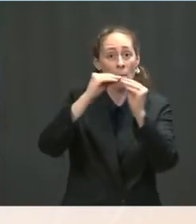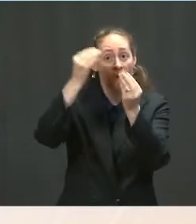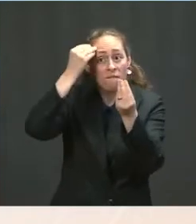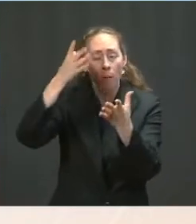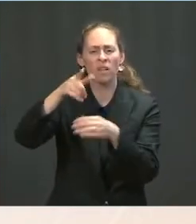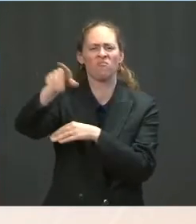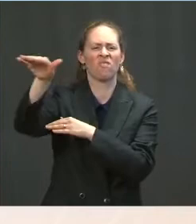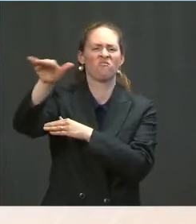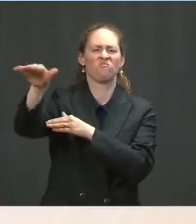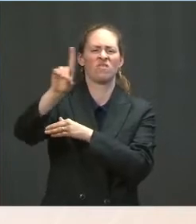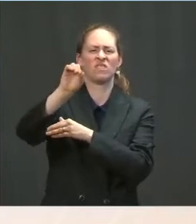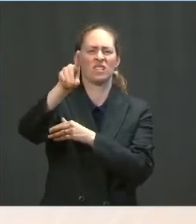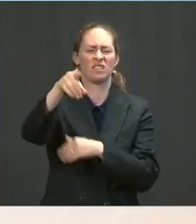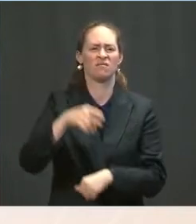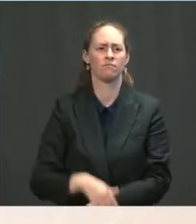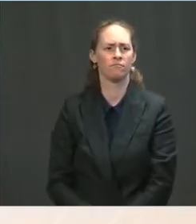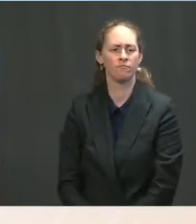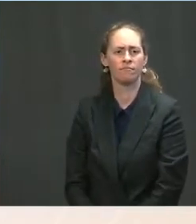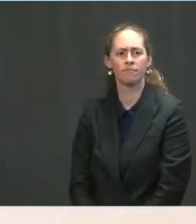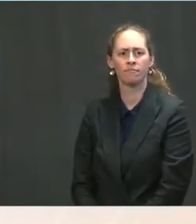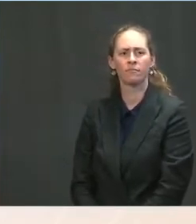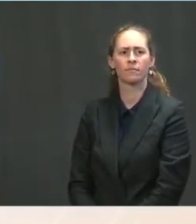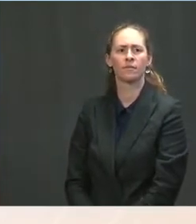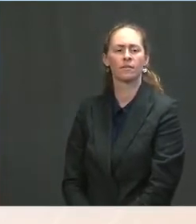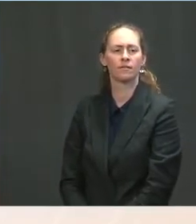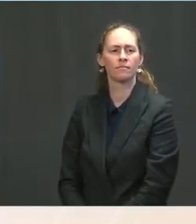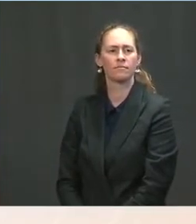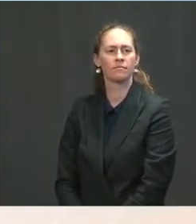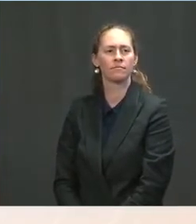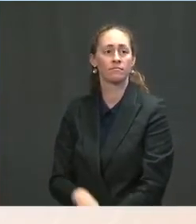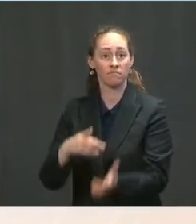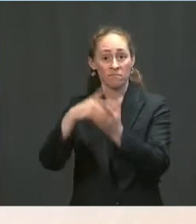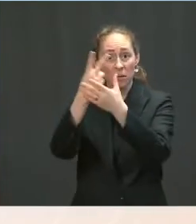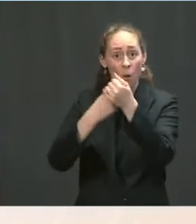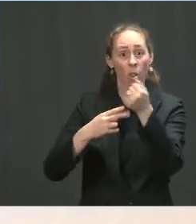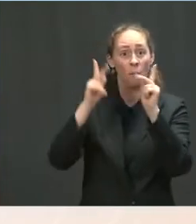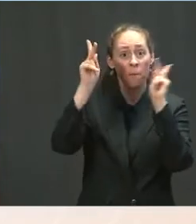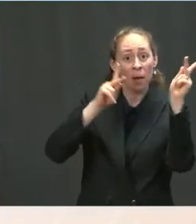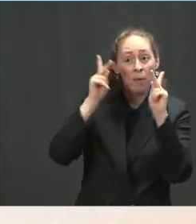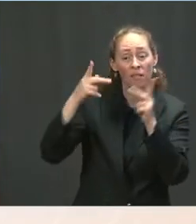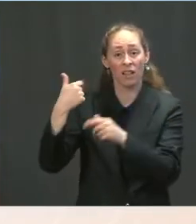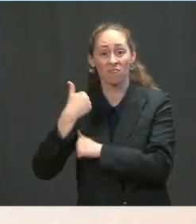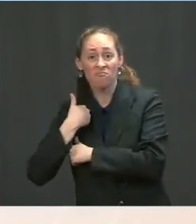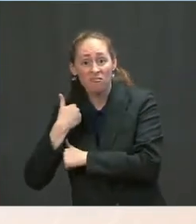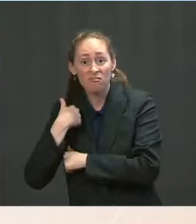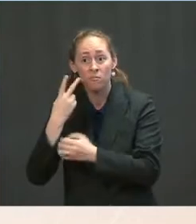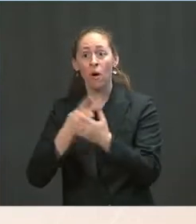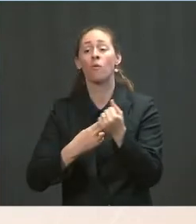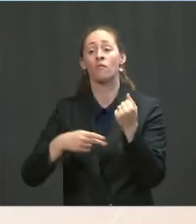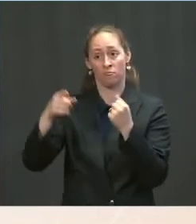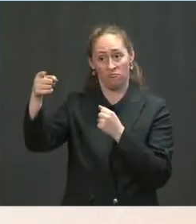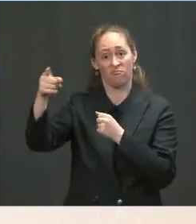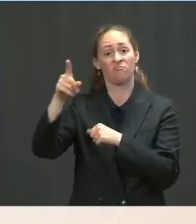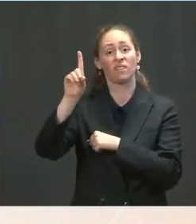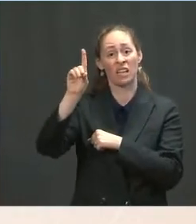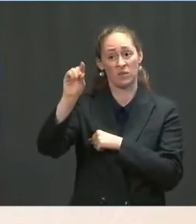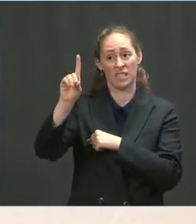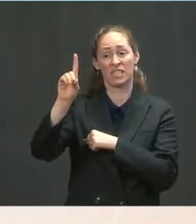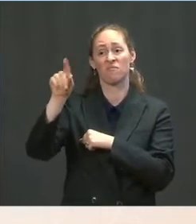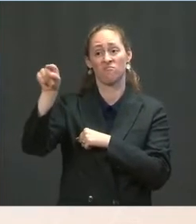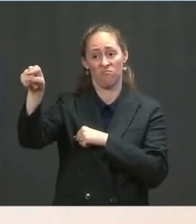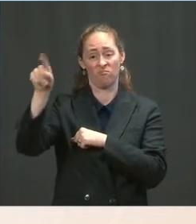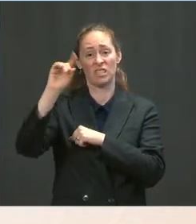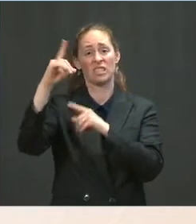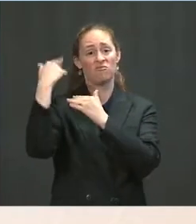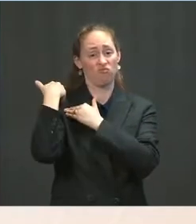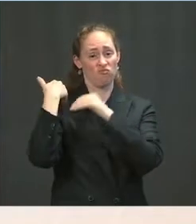I just know it's the Department of Defense. That's who he's been talking to about getting that done. Okay, and then just on a separate